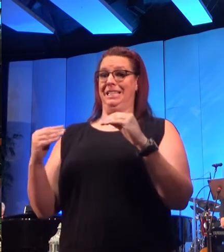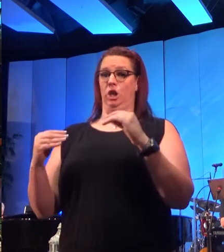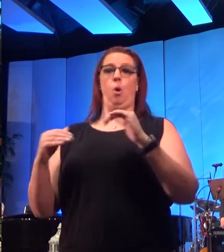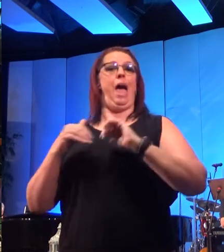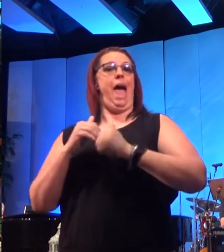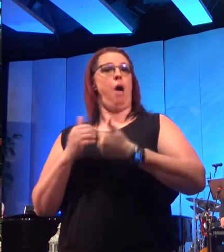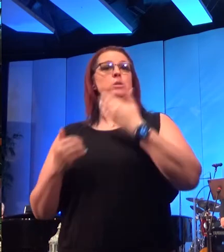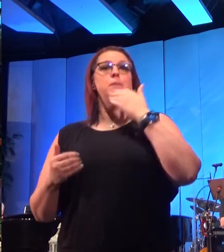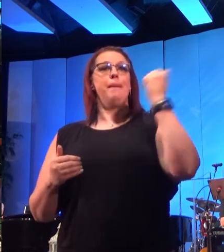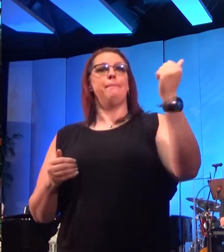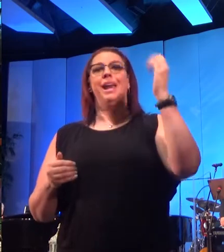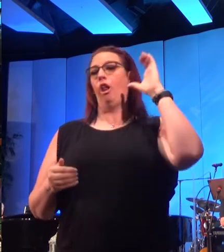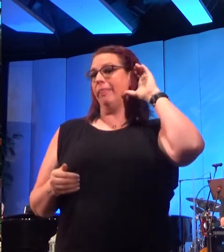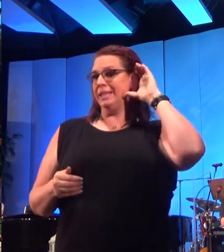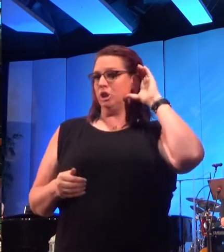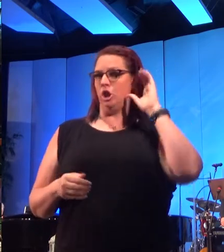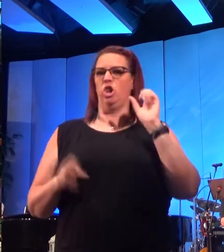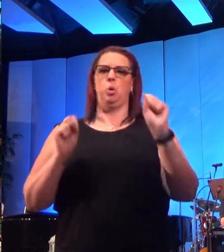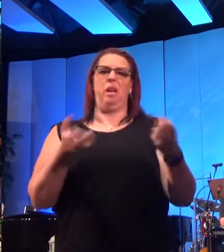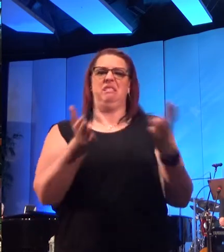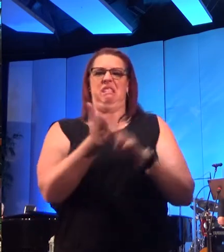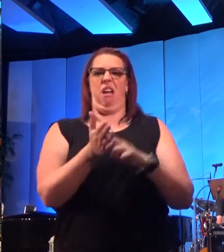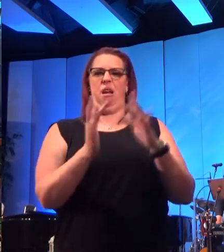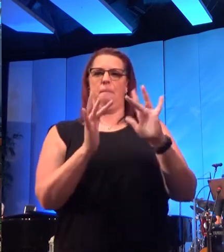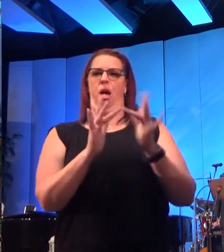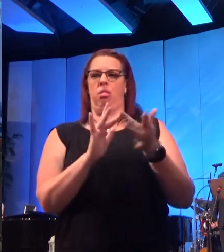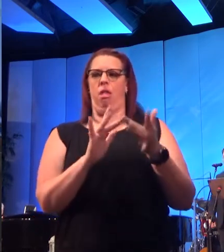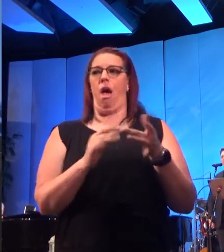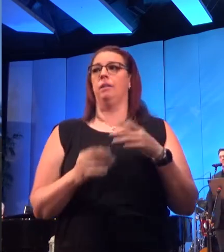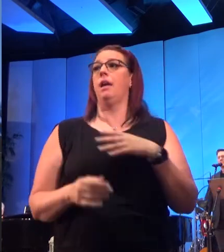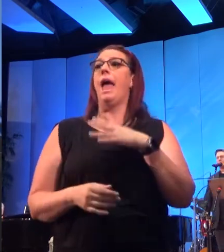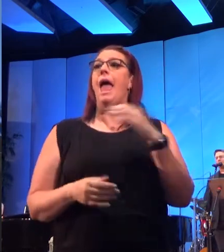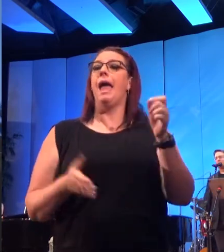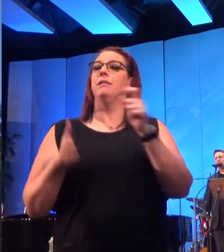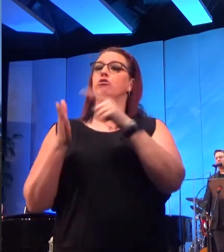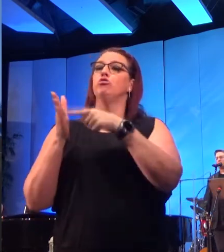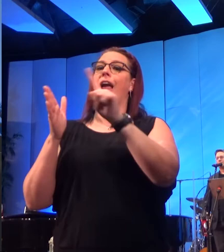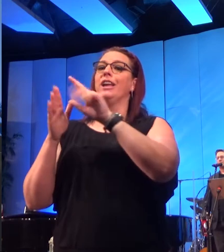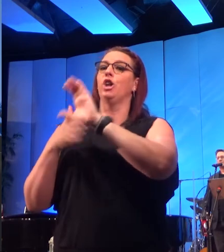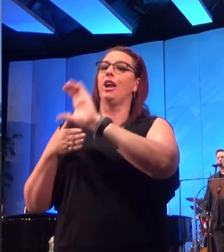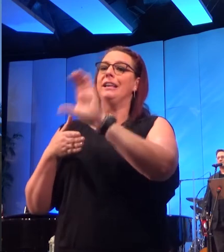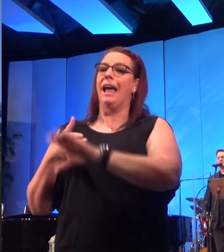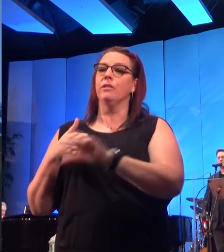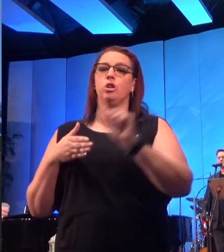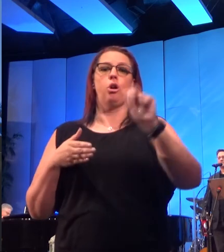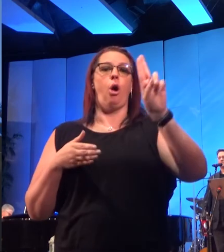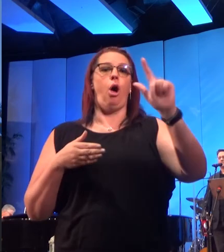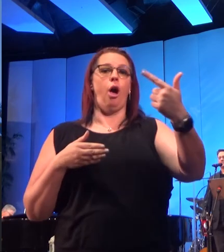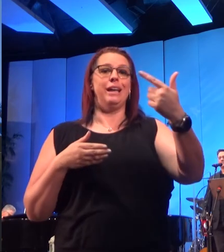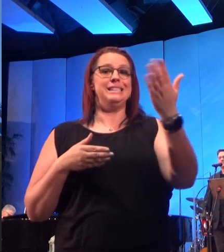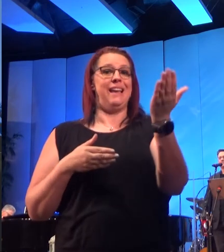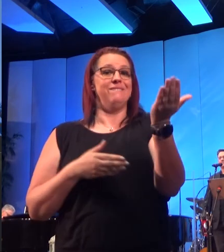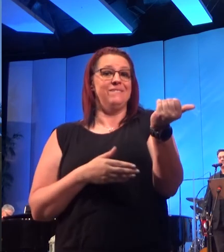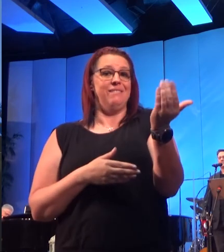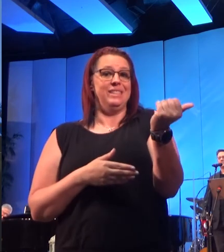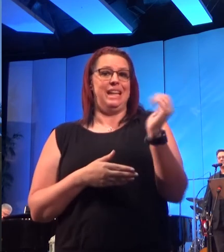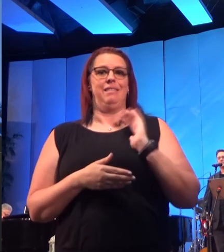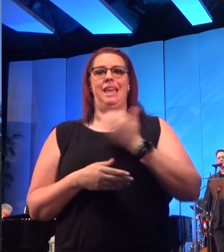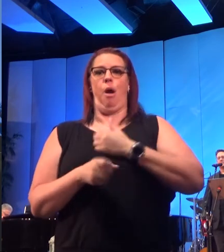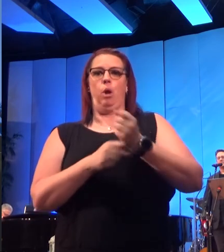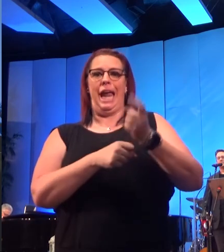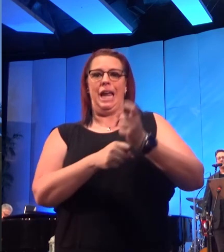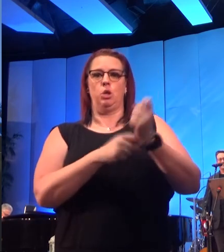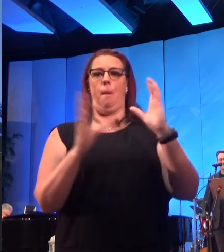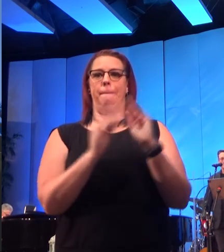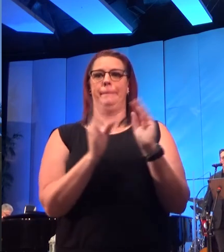And so you can sign up for those online. And then just mark your calendars that August 15th is our annual meeting. And we hope to